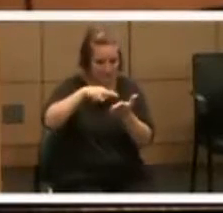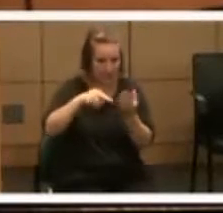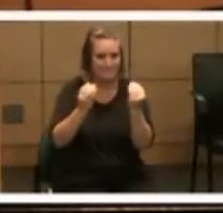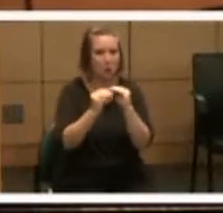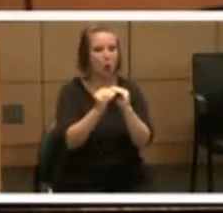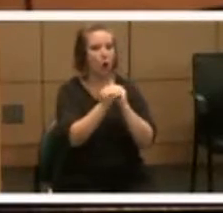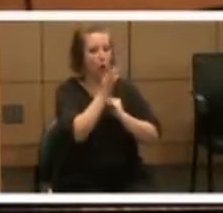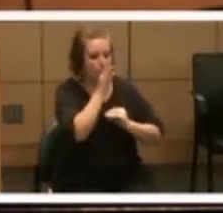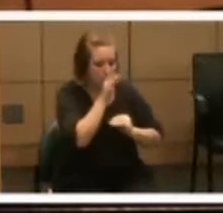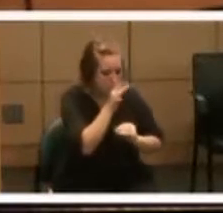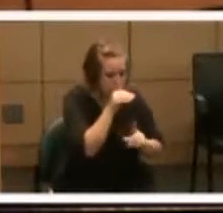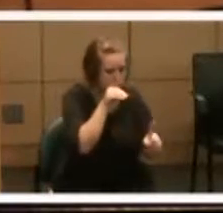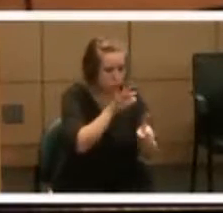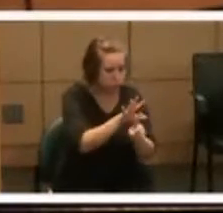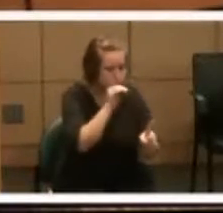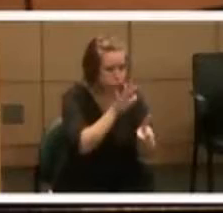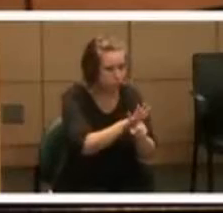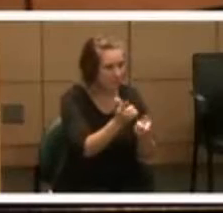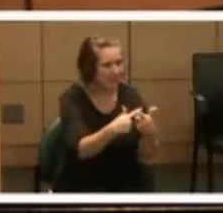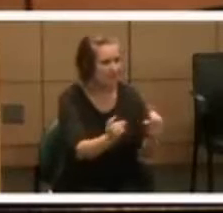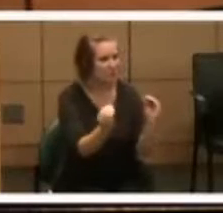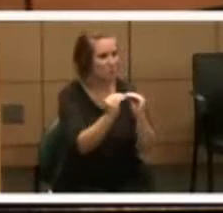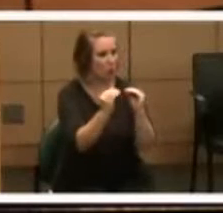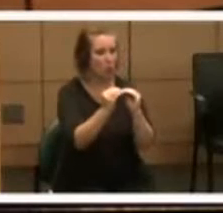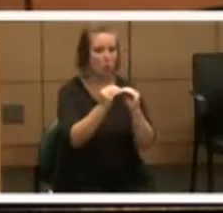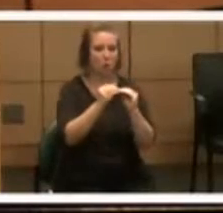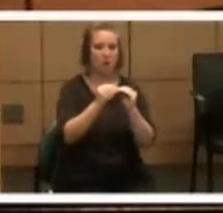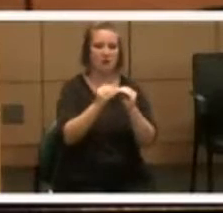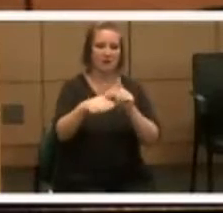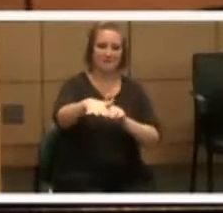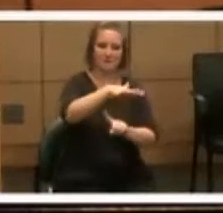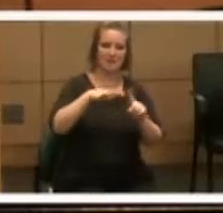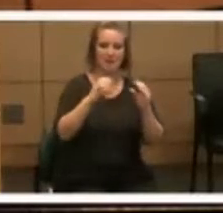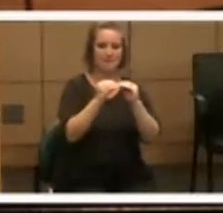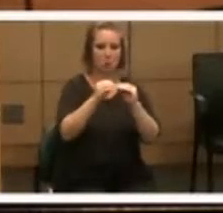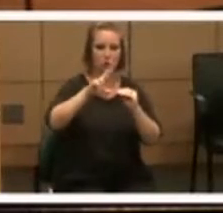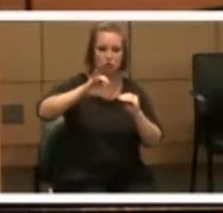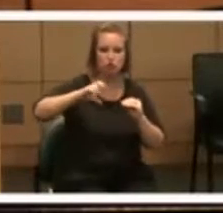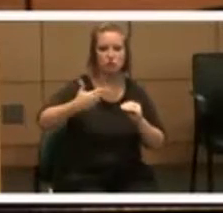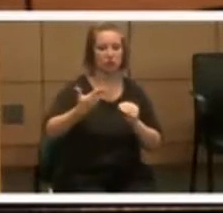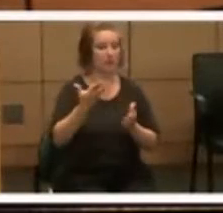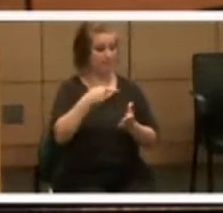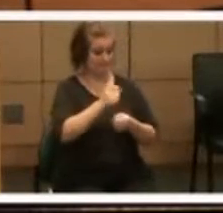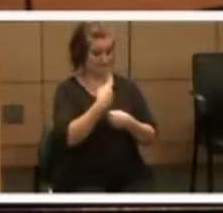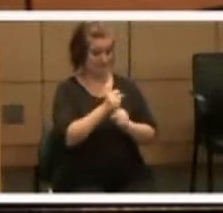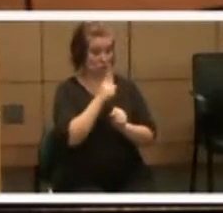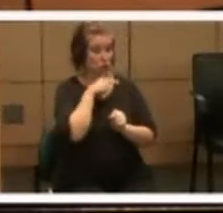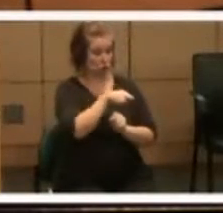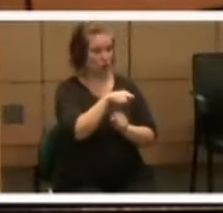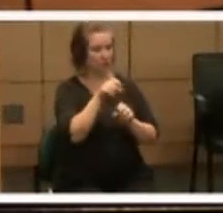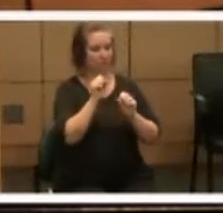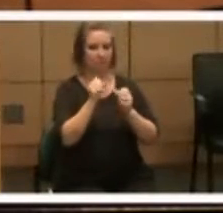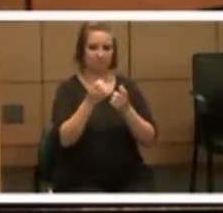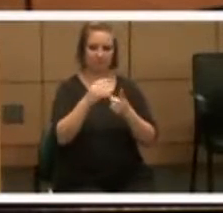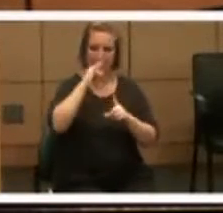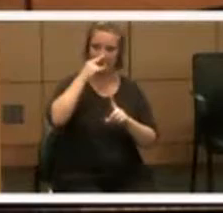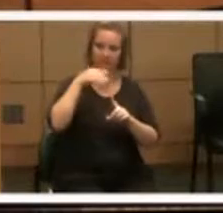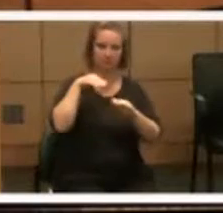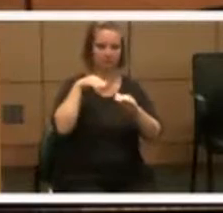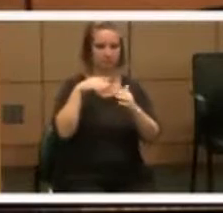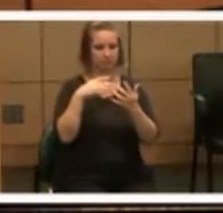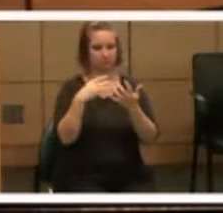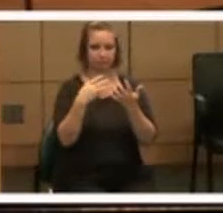talking to their kids more, they're enriching their environment more, are making sure they get into